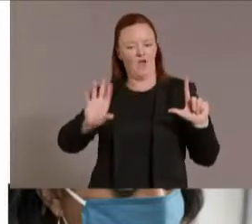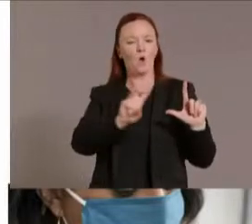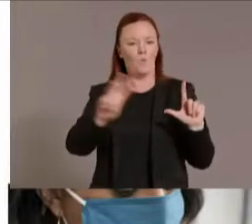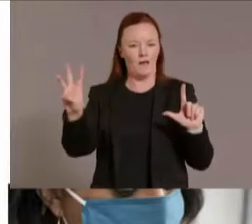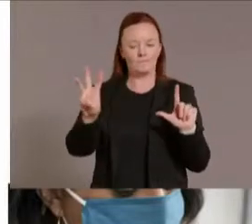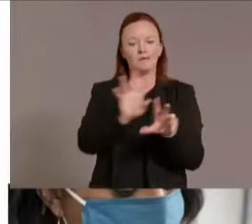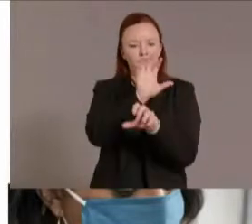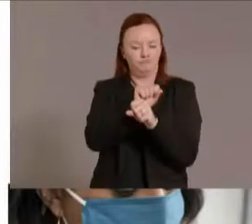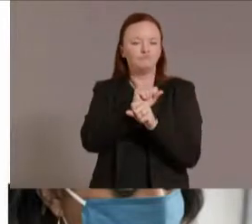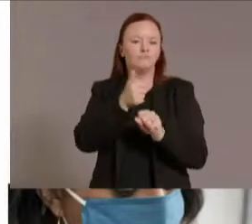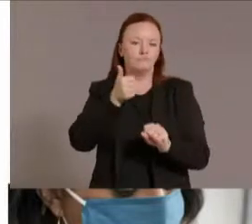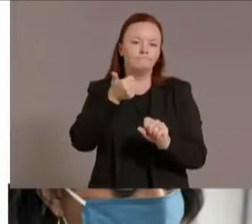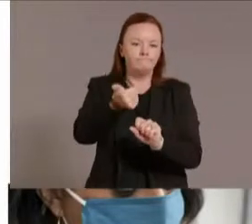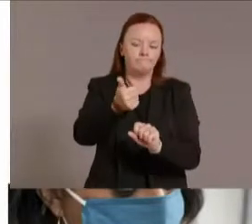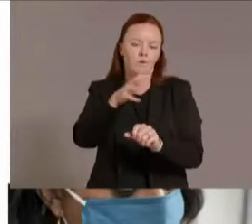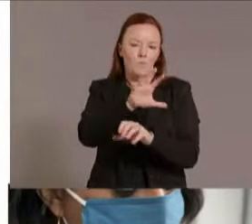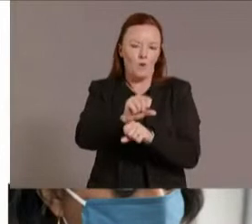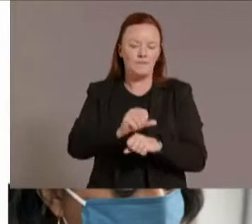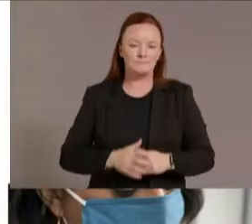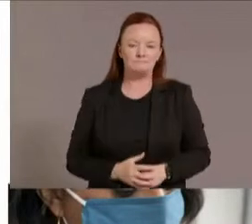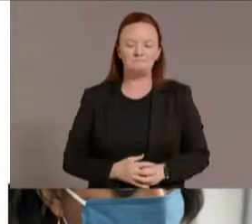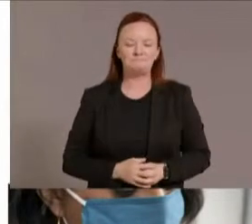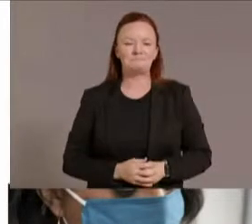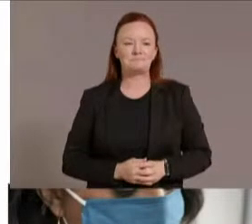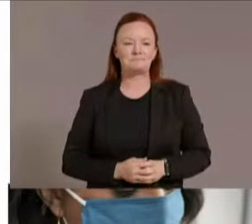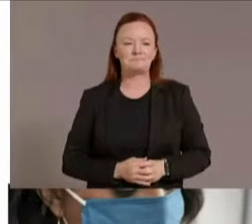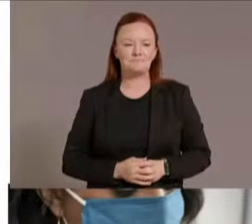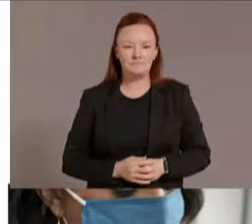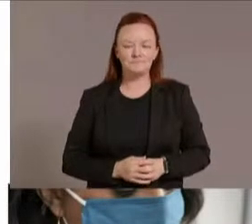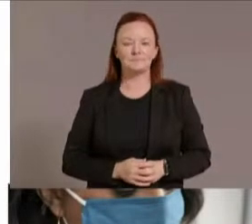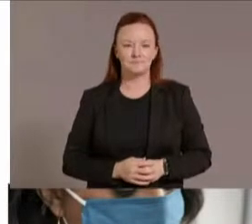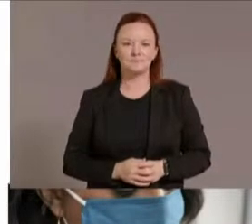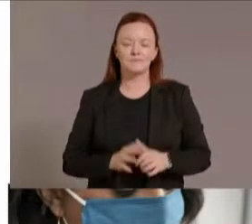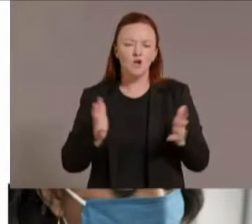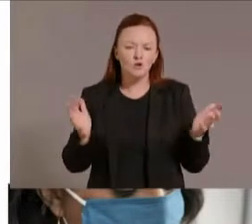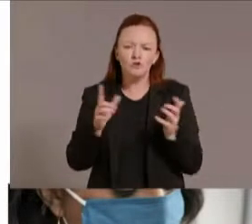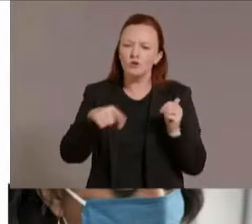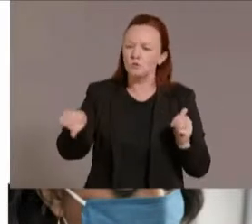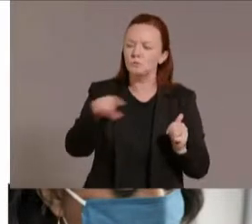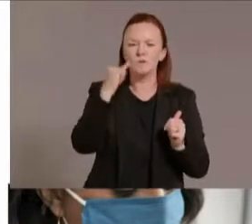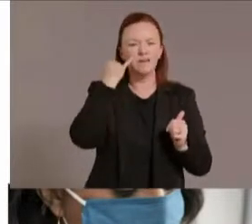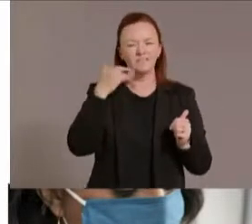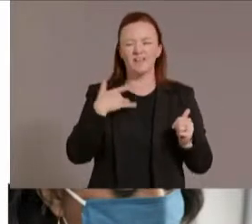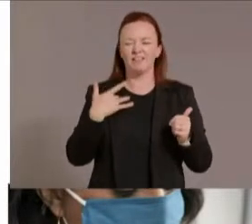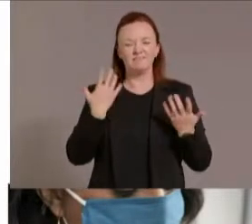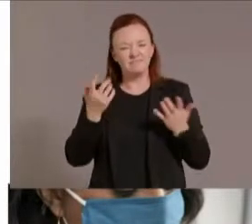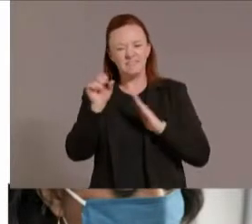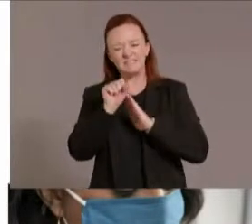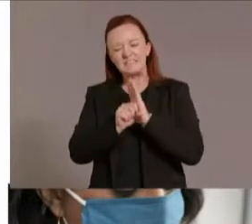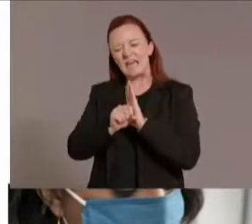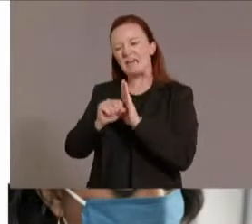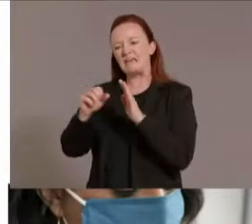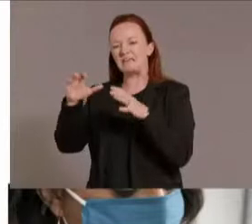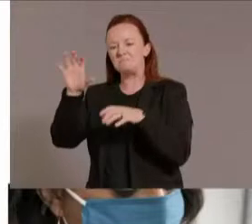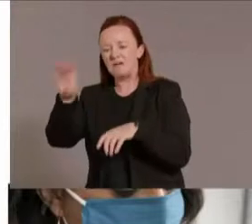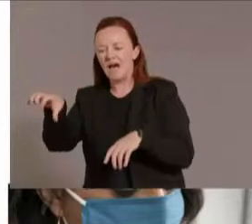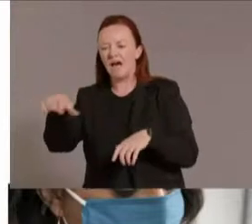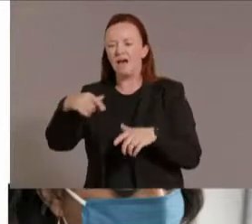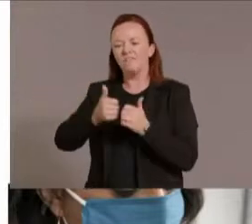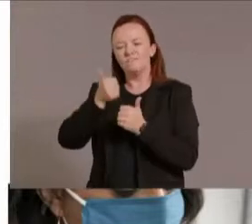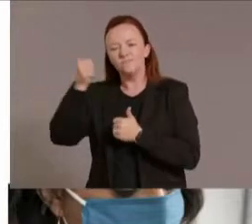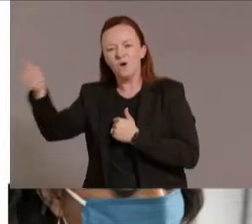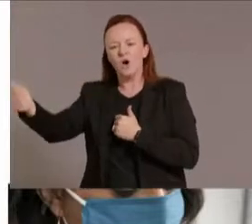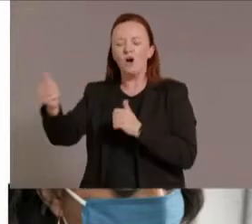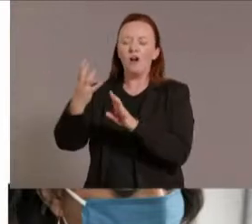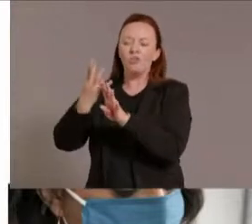that pharmacy's registration website. And so we would encourage you, if you do not want to go to a state-operated pod, you can always go to your